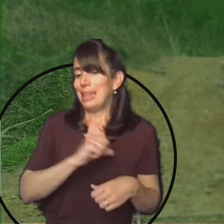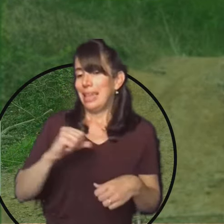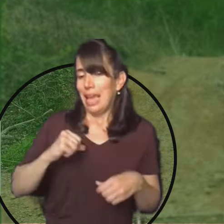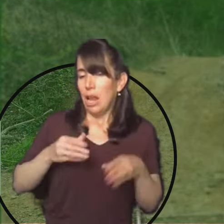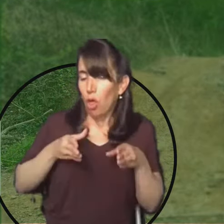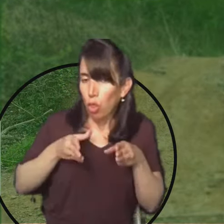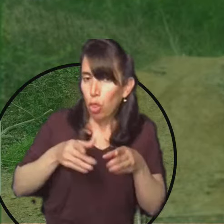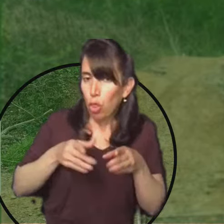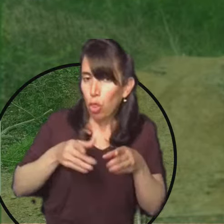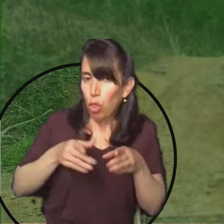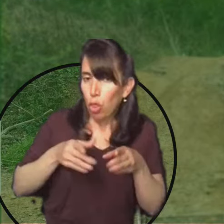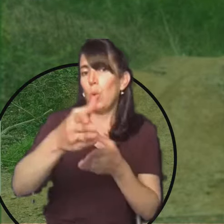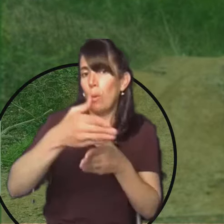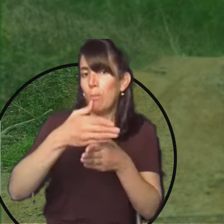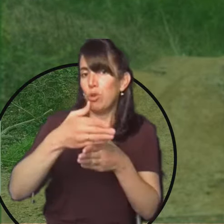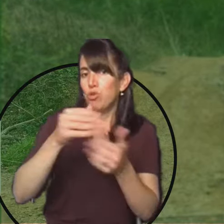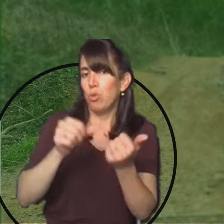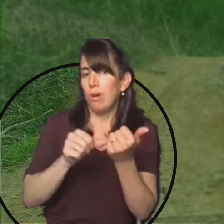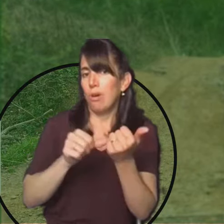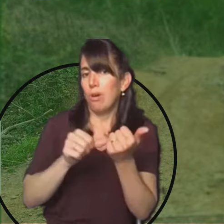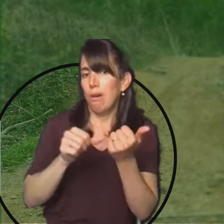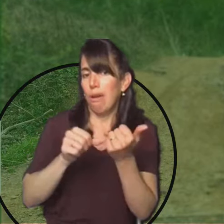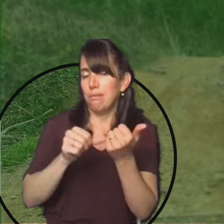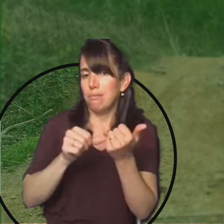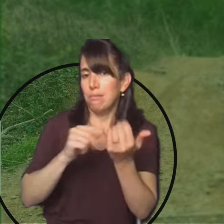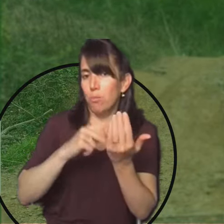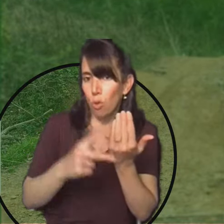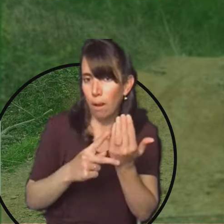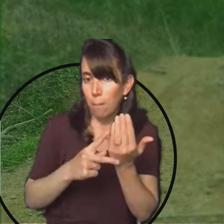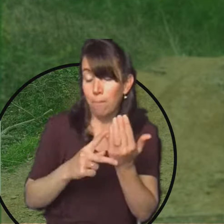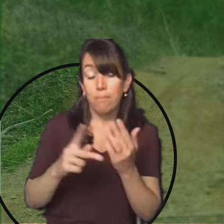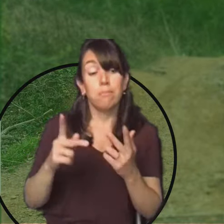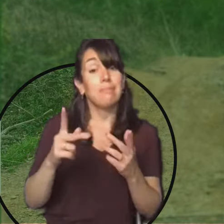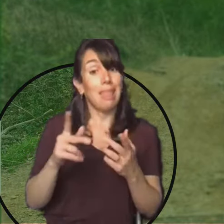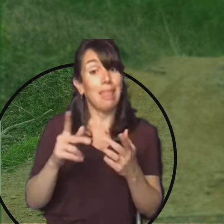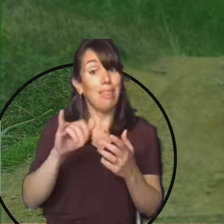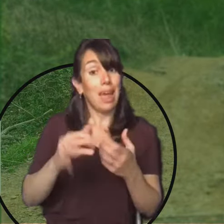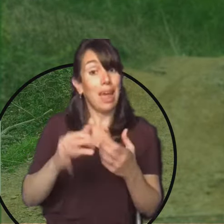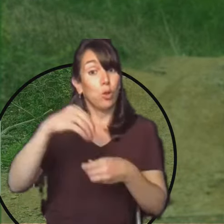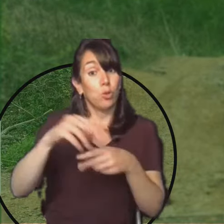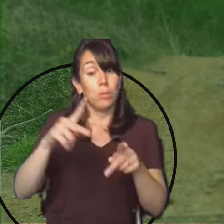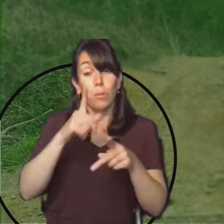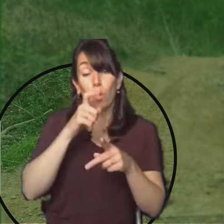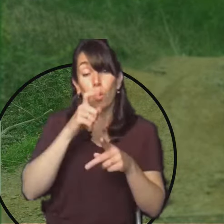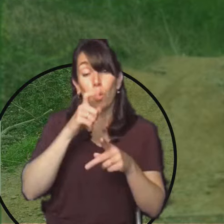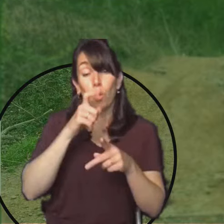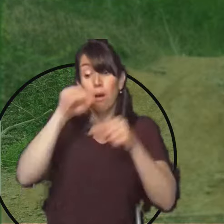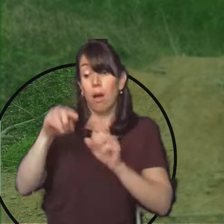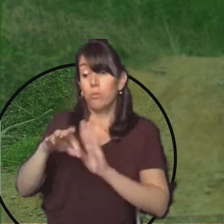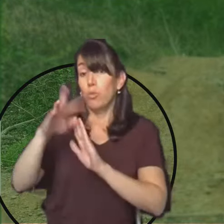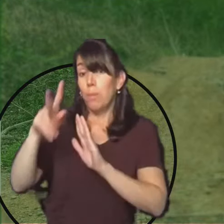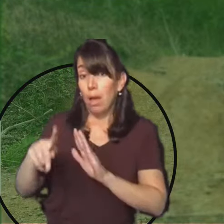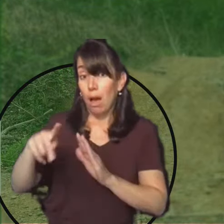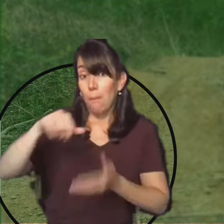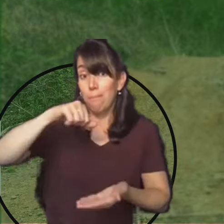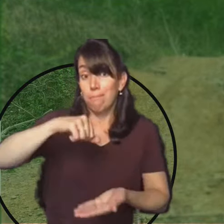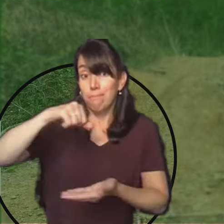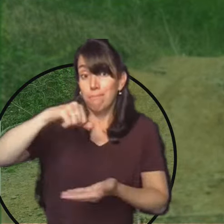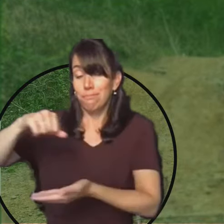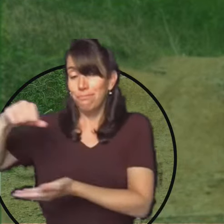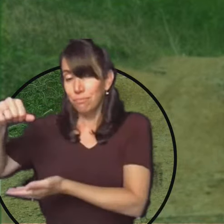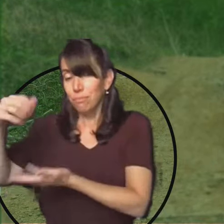includes folks who come to get their packages. First, we do a political education series. And that political